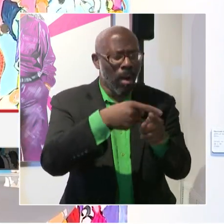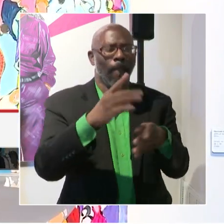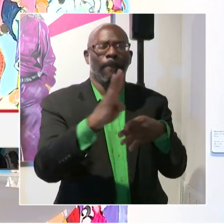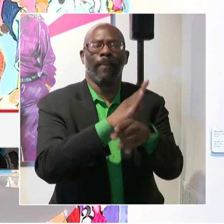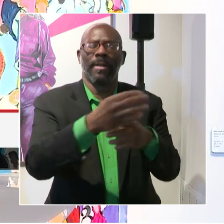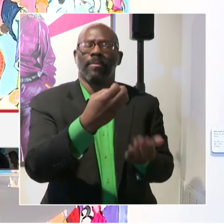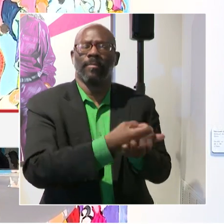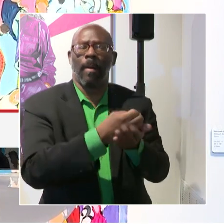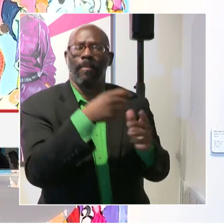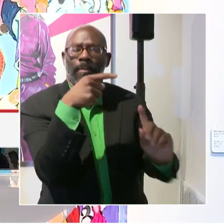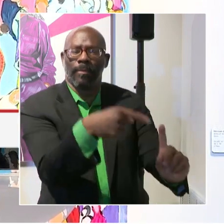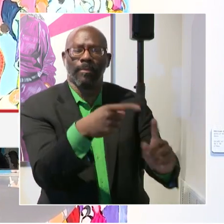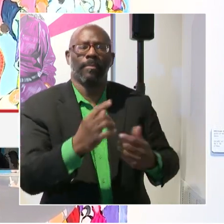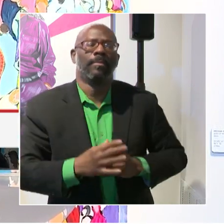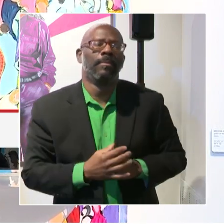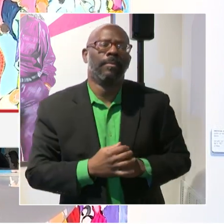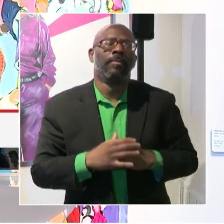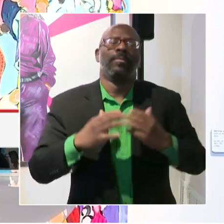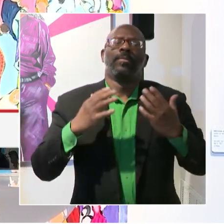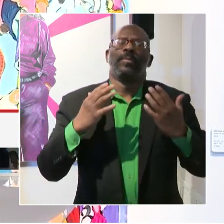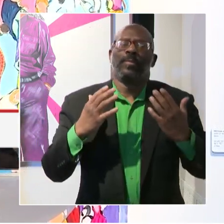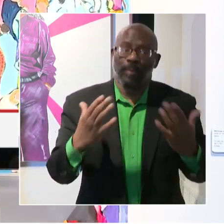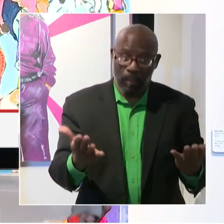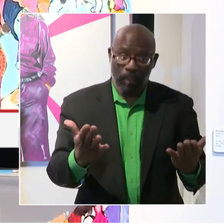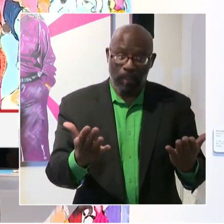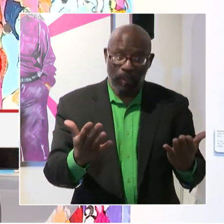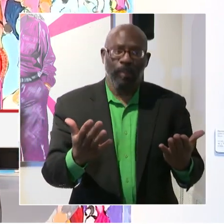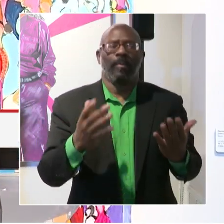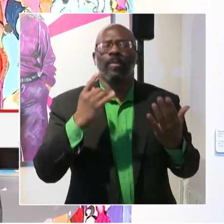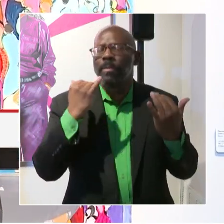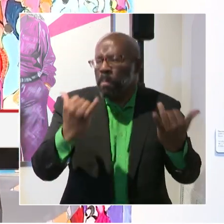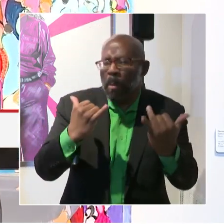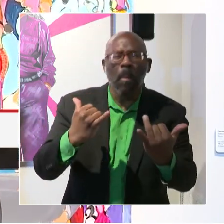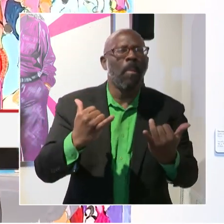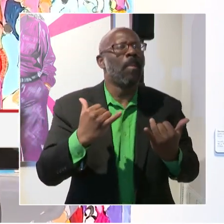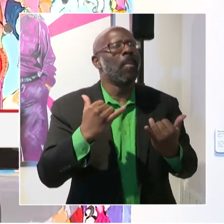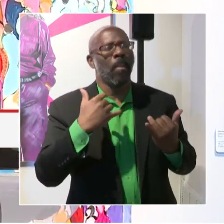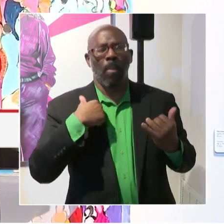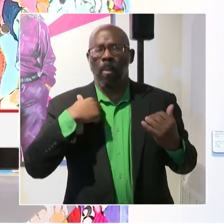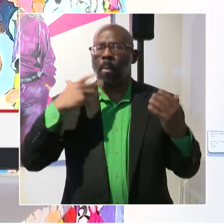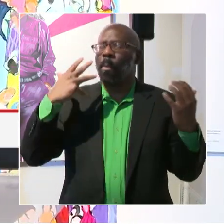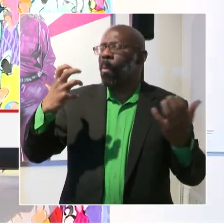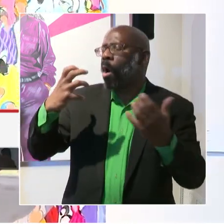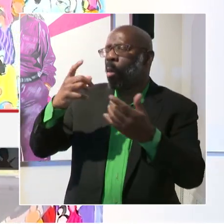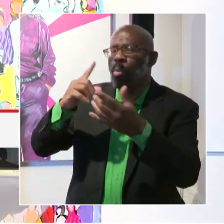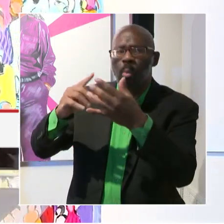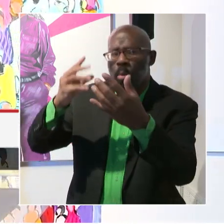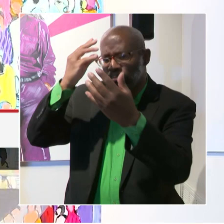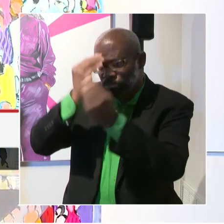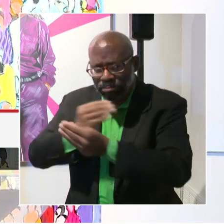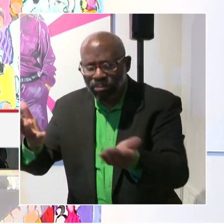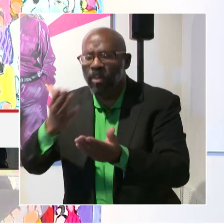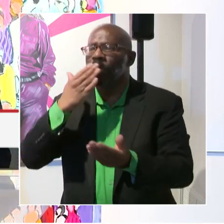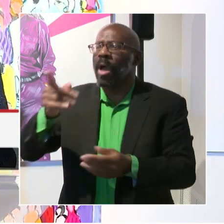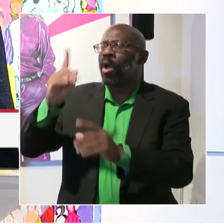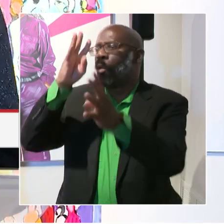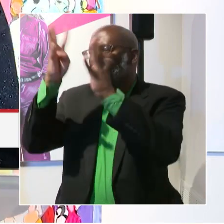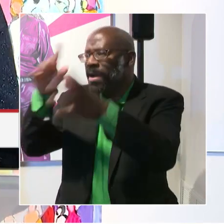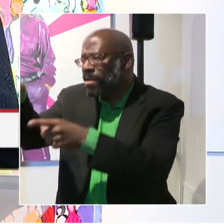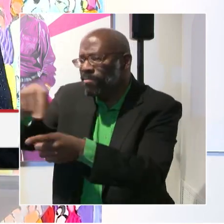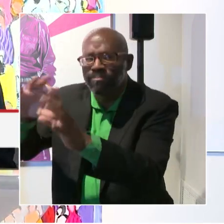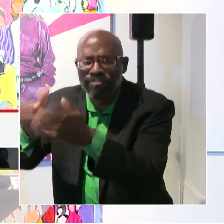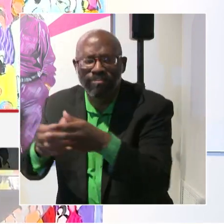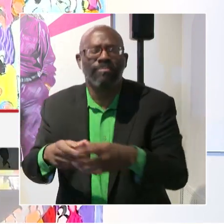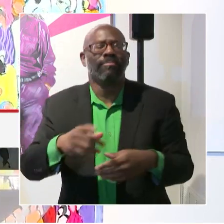council. So with that, I am going to say thank you, creators, entrepreneurs, and I